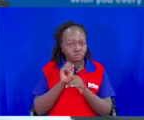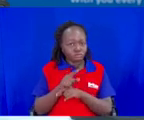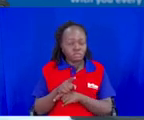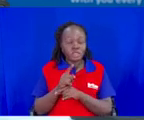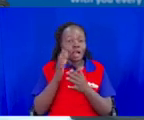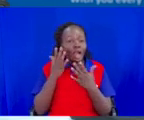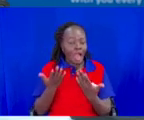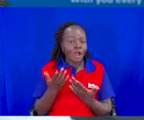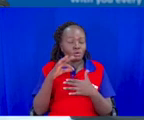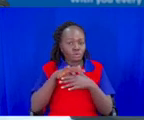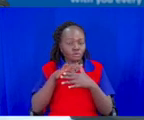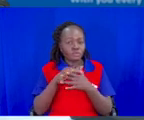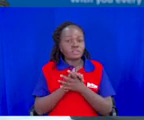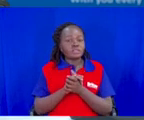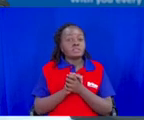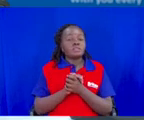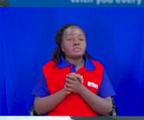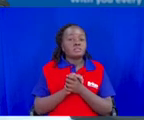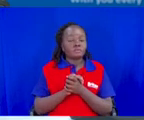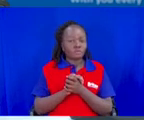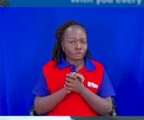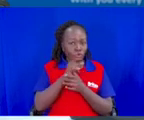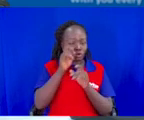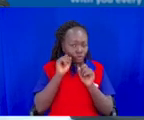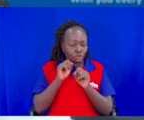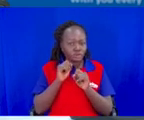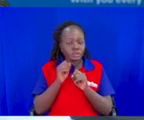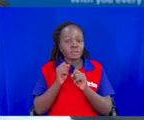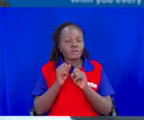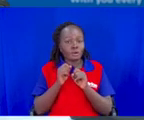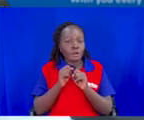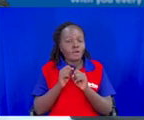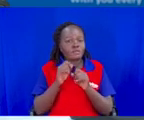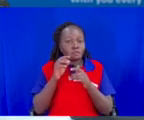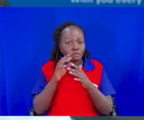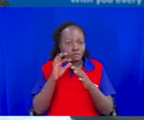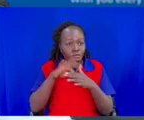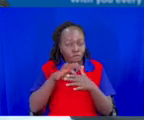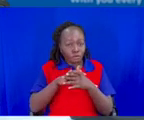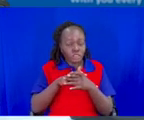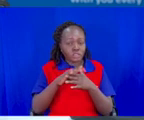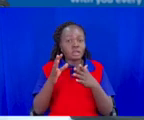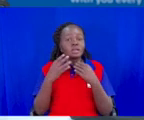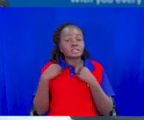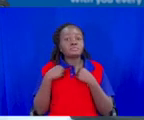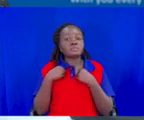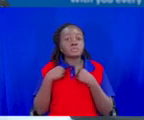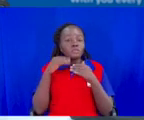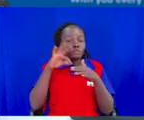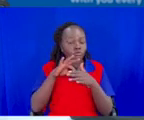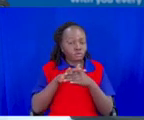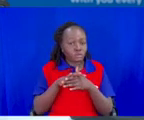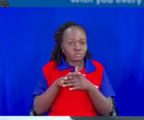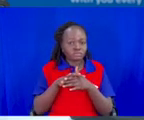cast their votes. Unit holders can vote in favor of, against, or